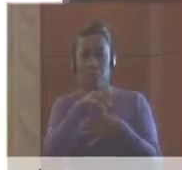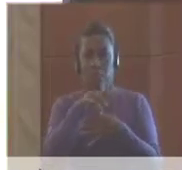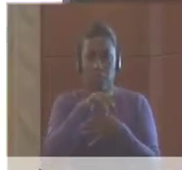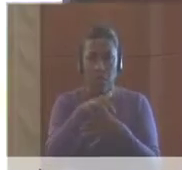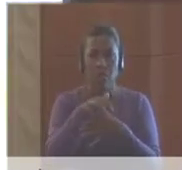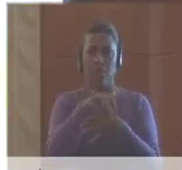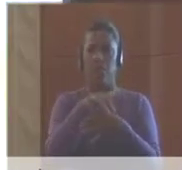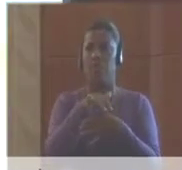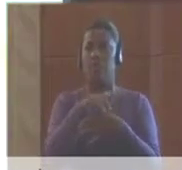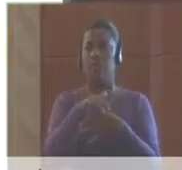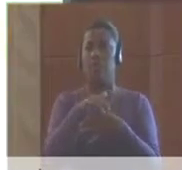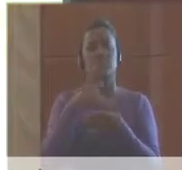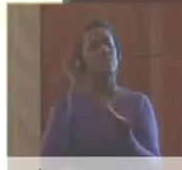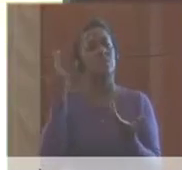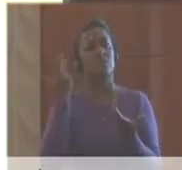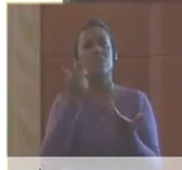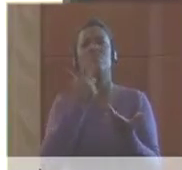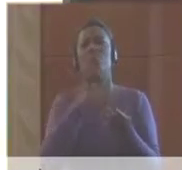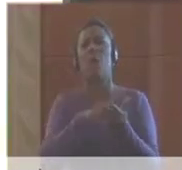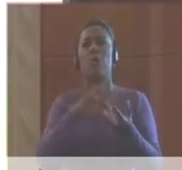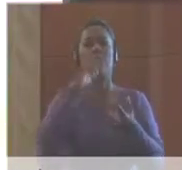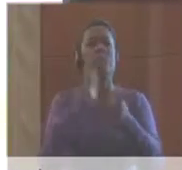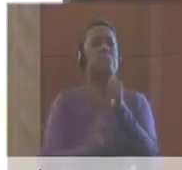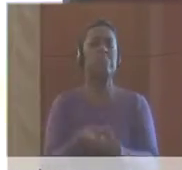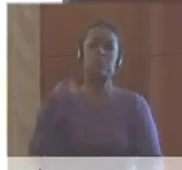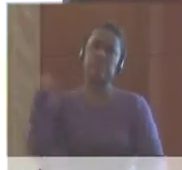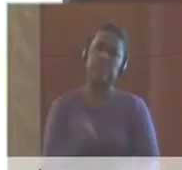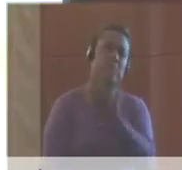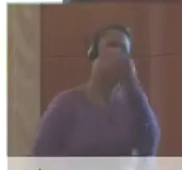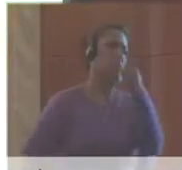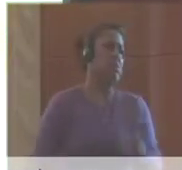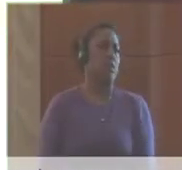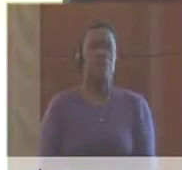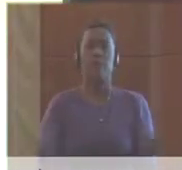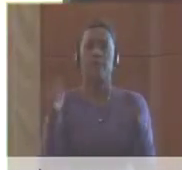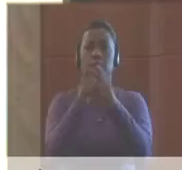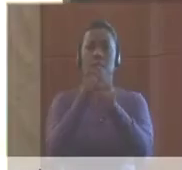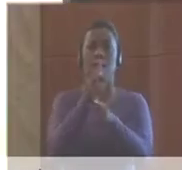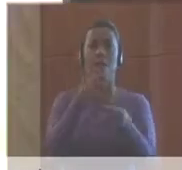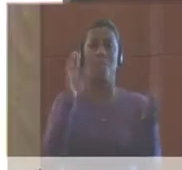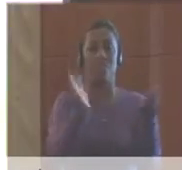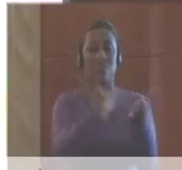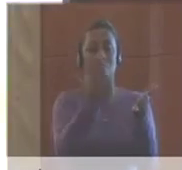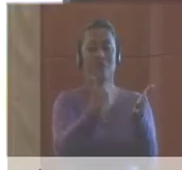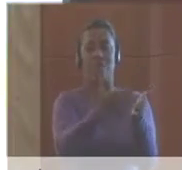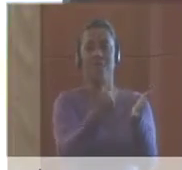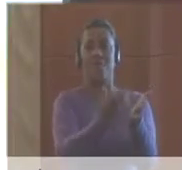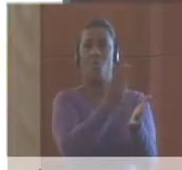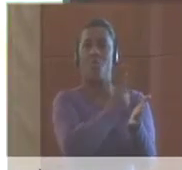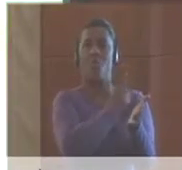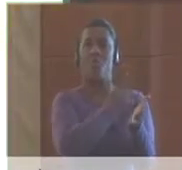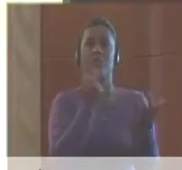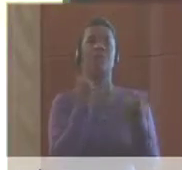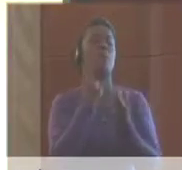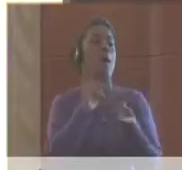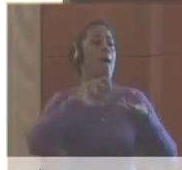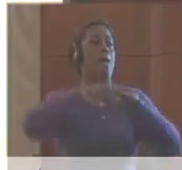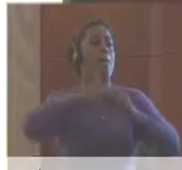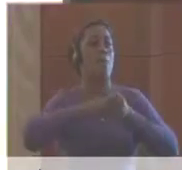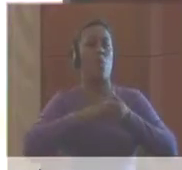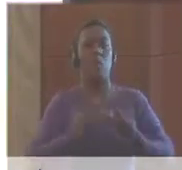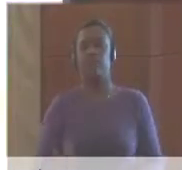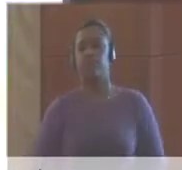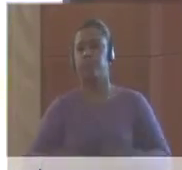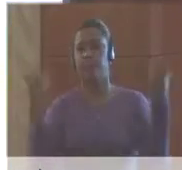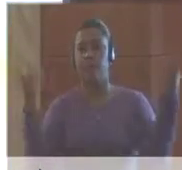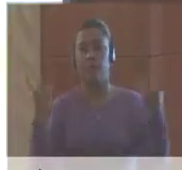sense, could be conceived as a problem,